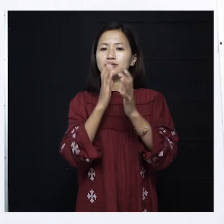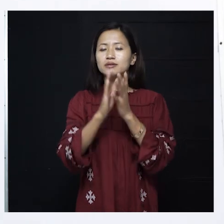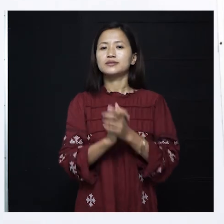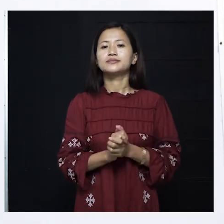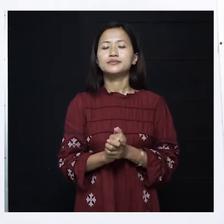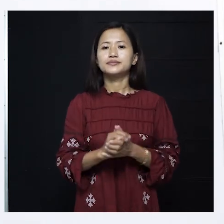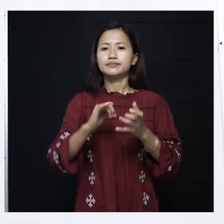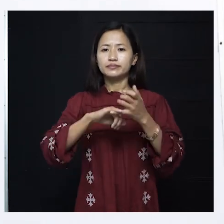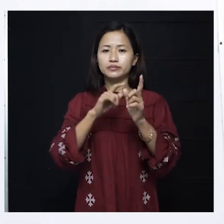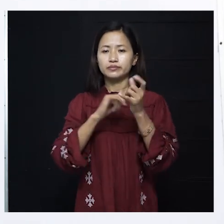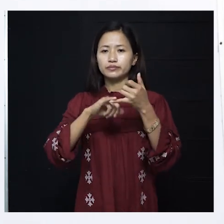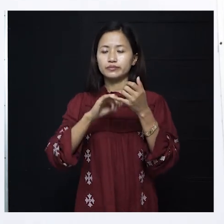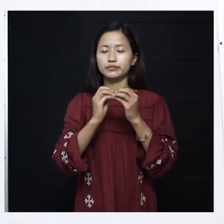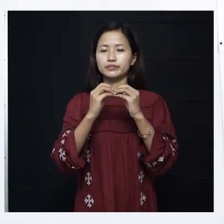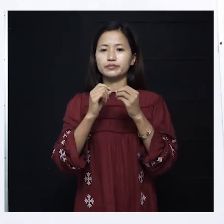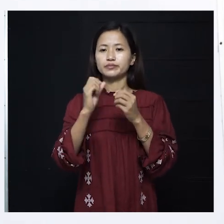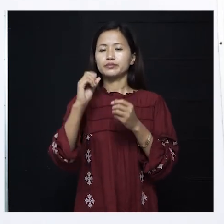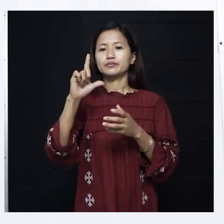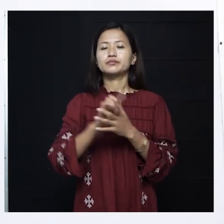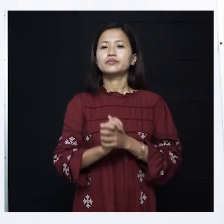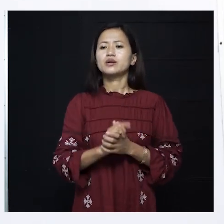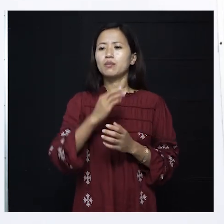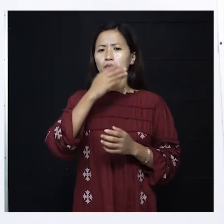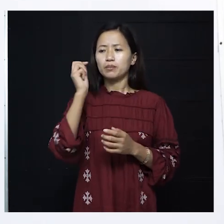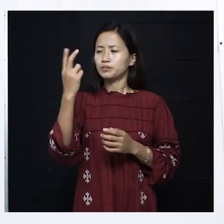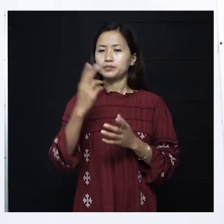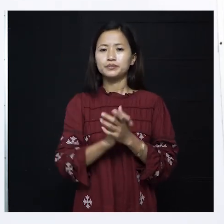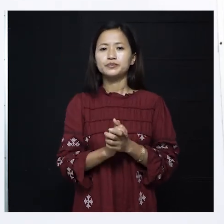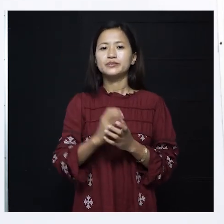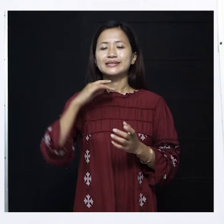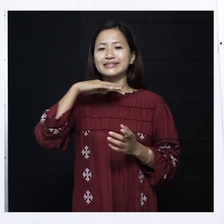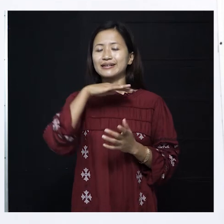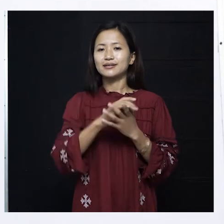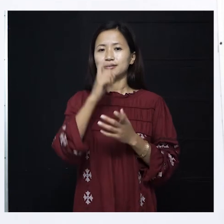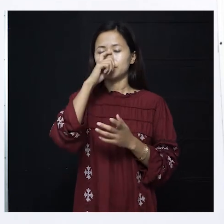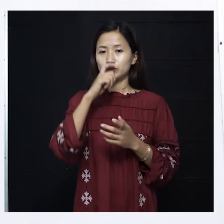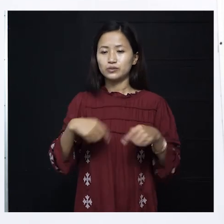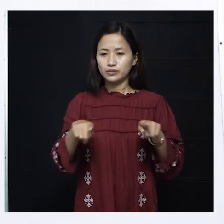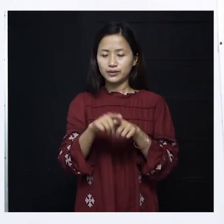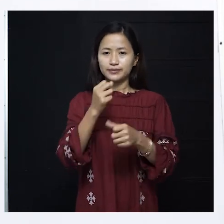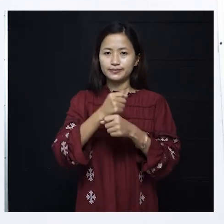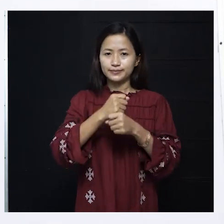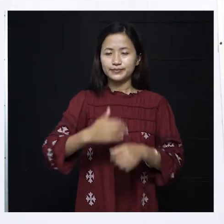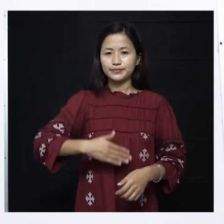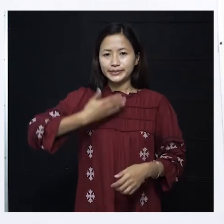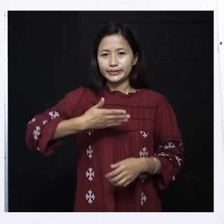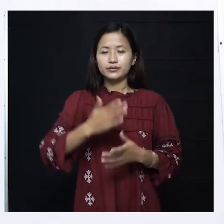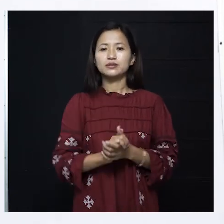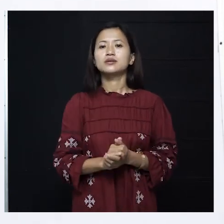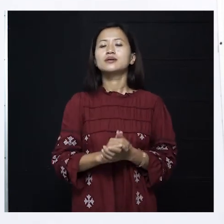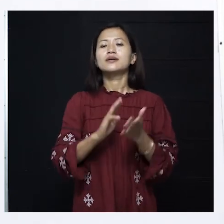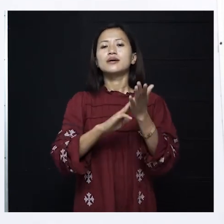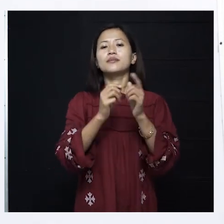and we have discussed about the two most important one, and that is the color blue and green, isn't it? So in the